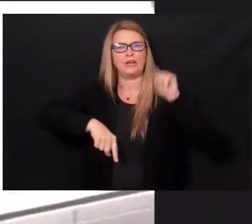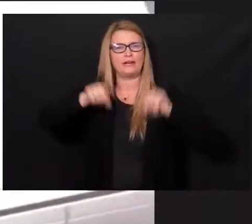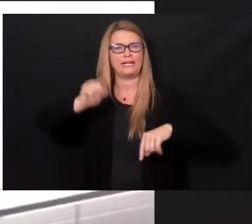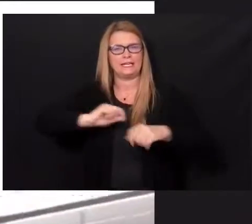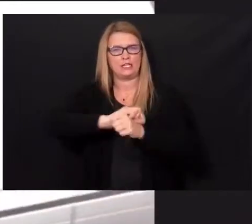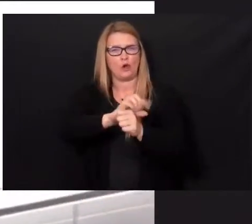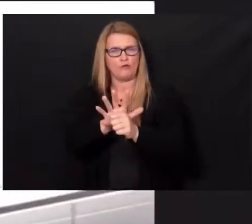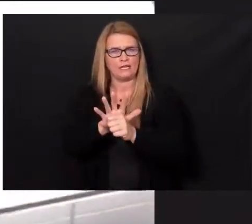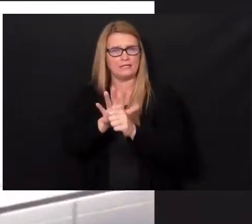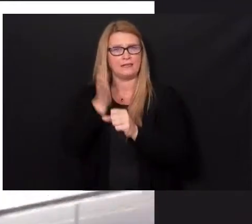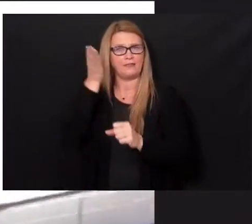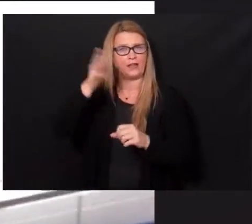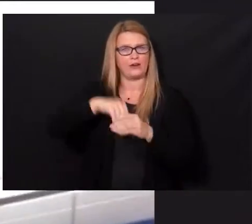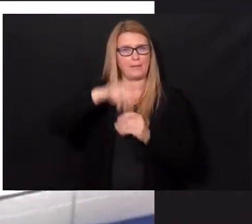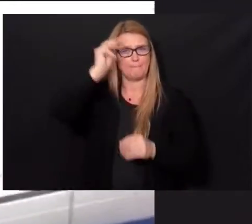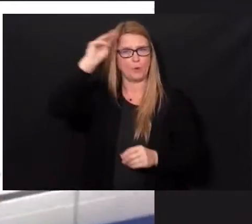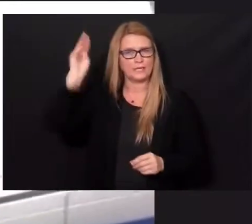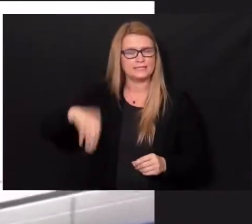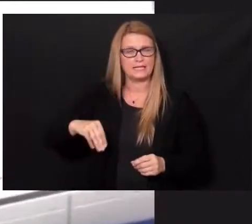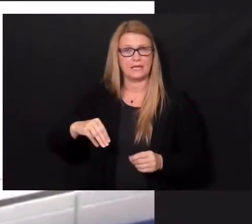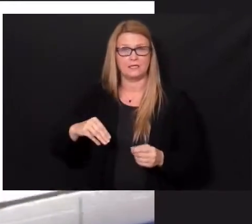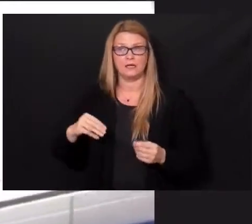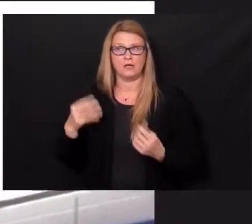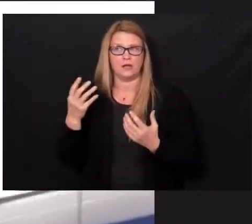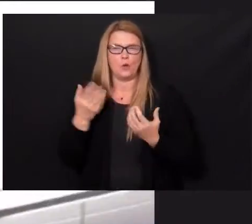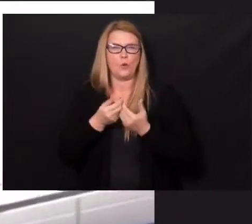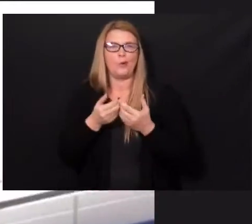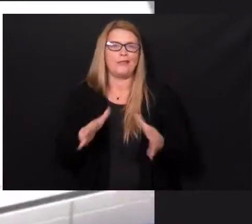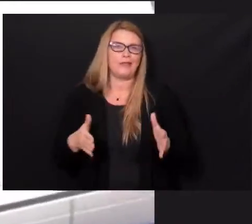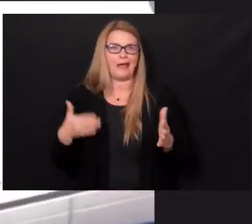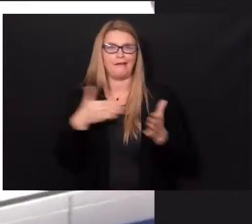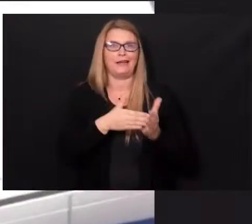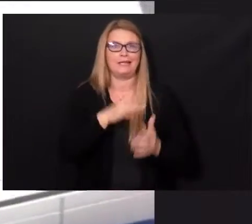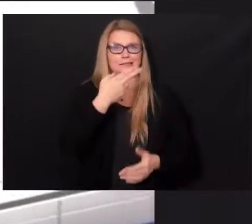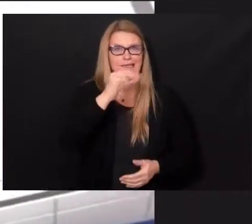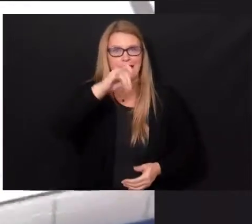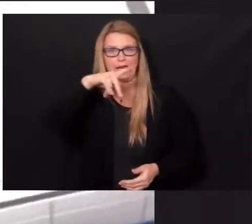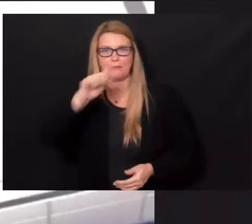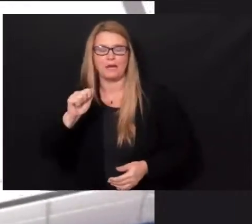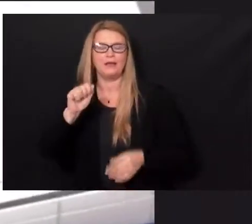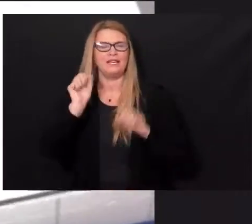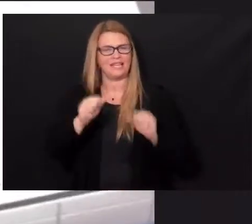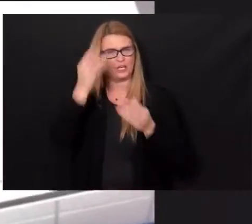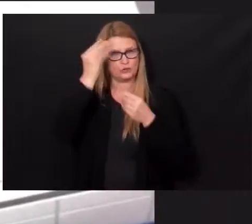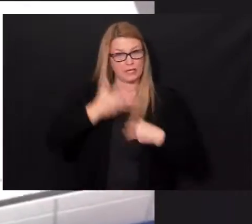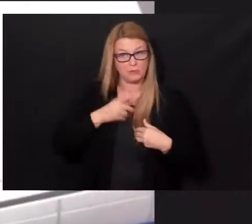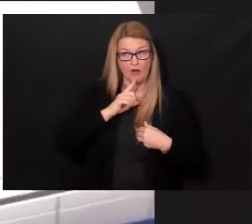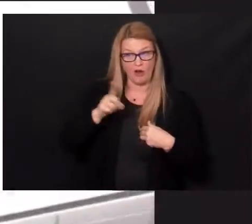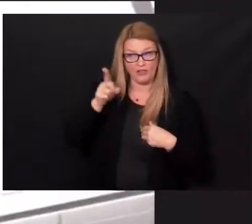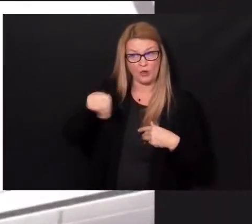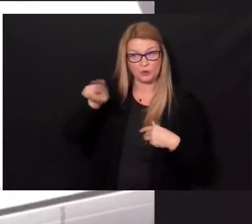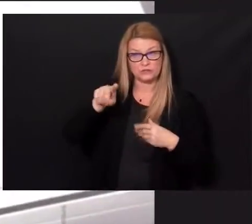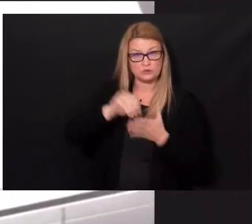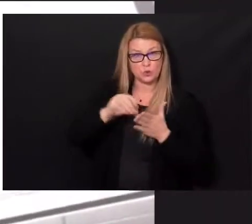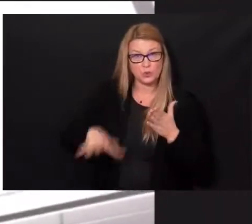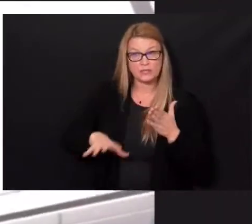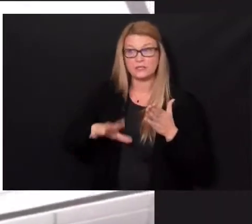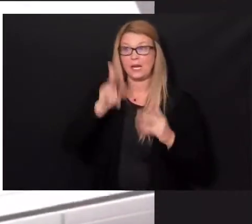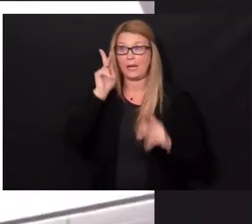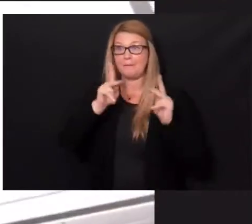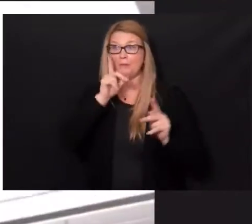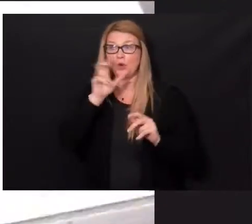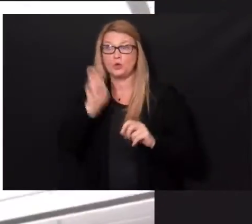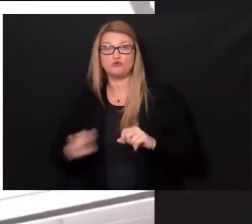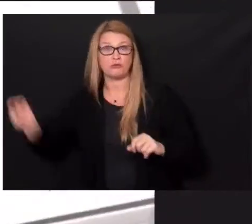And without violating HIPAA or anything, can you tell us, were these students, were these people who had recently traveled out of the country,